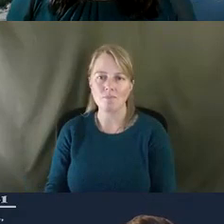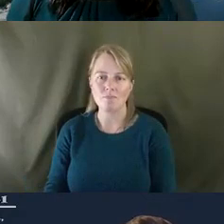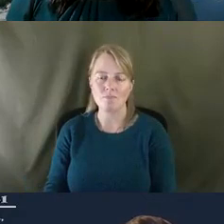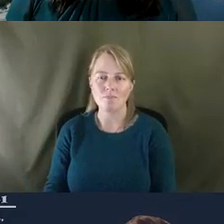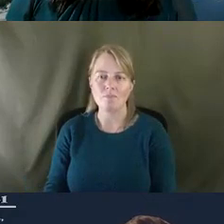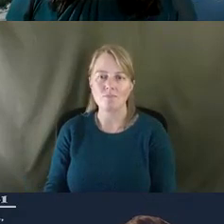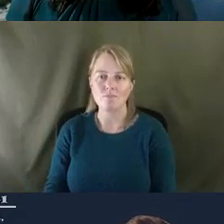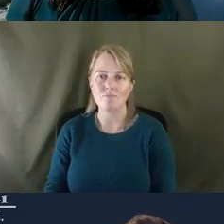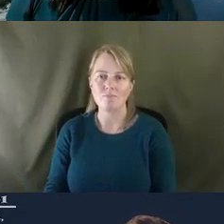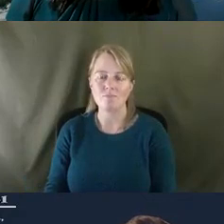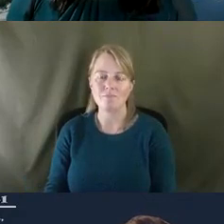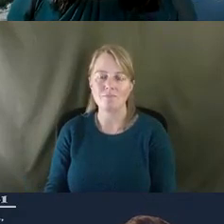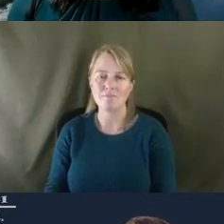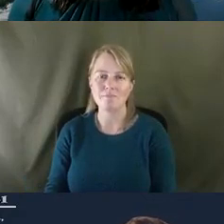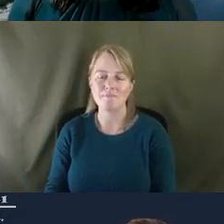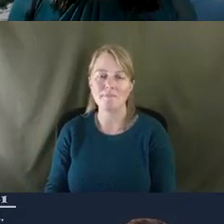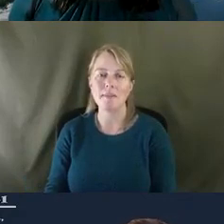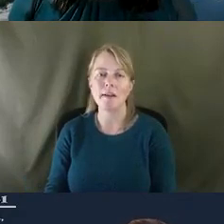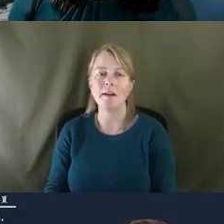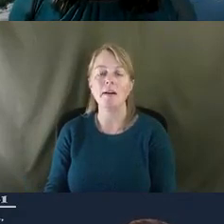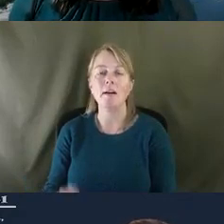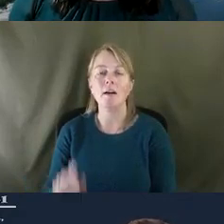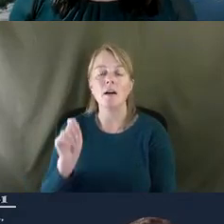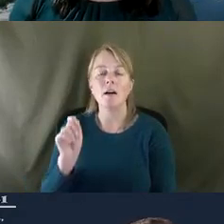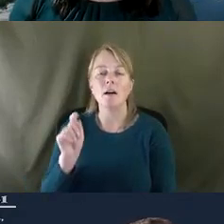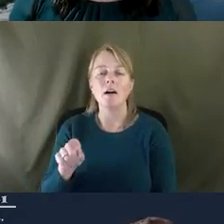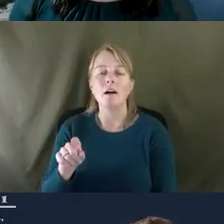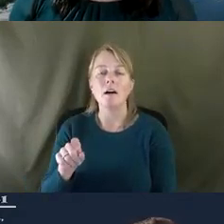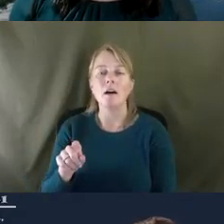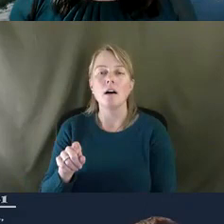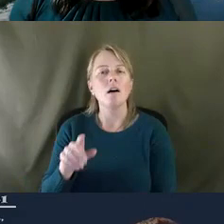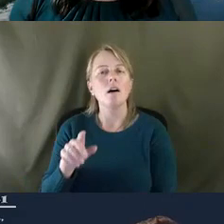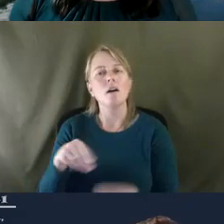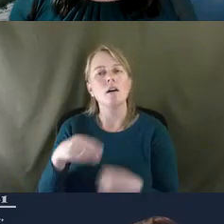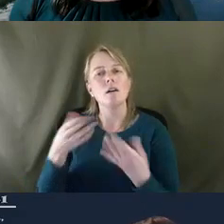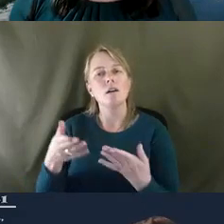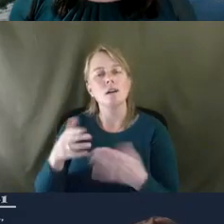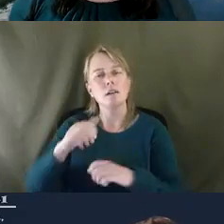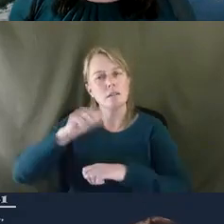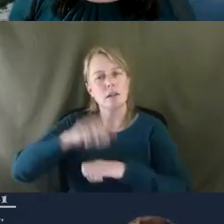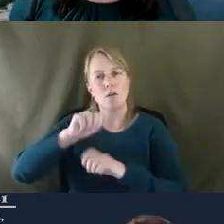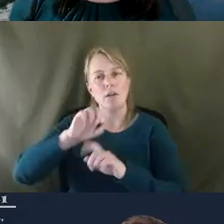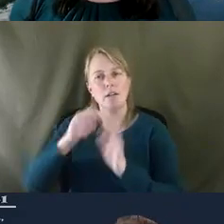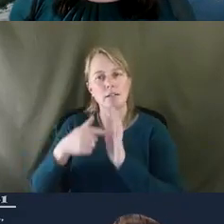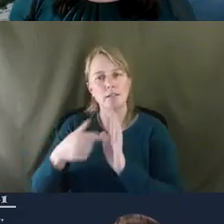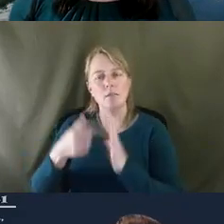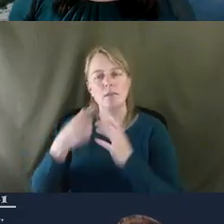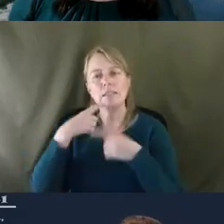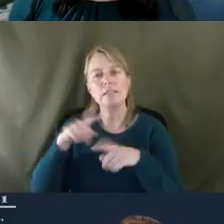Great. We've got a question. Can you give a concrete example of how you define the success of